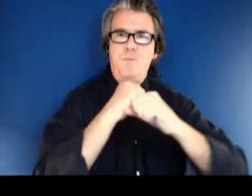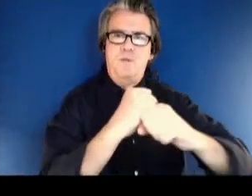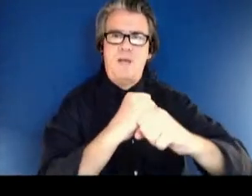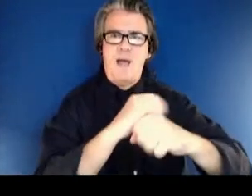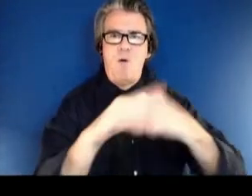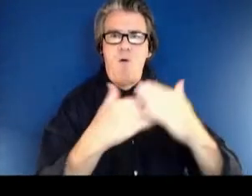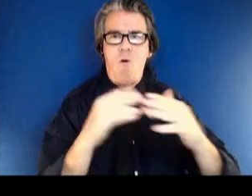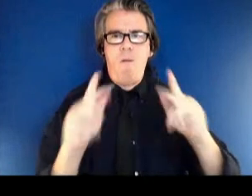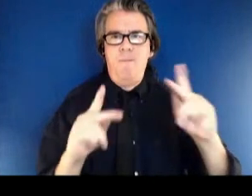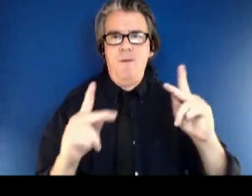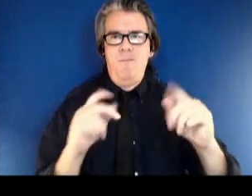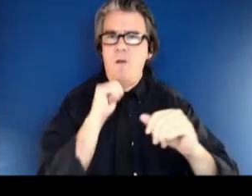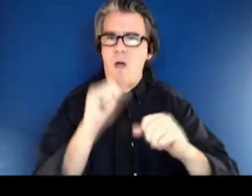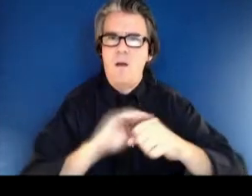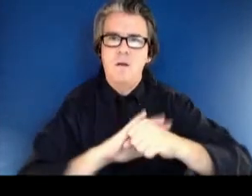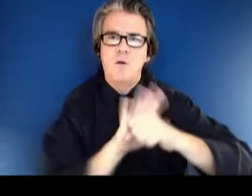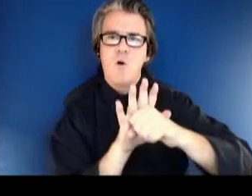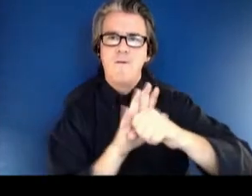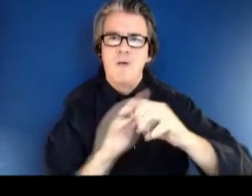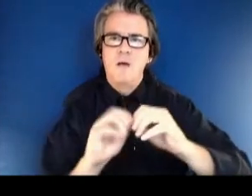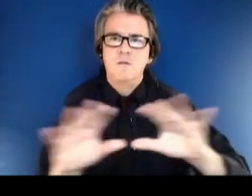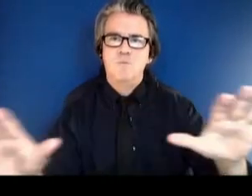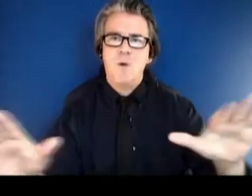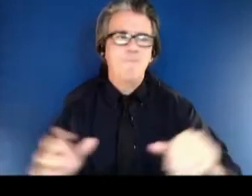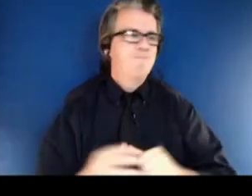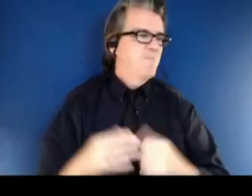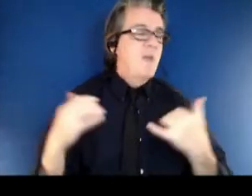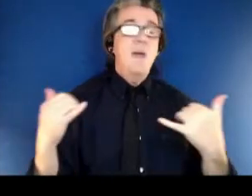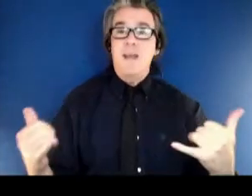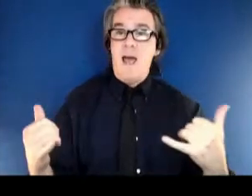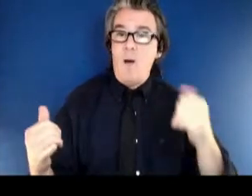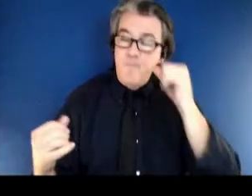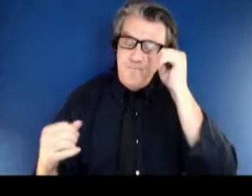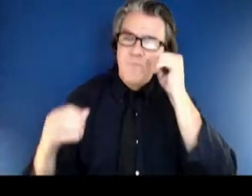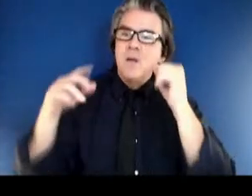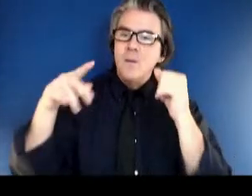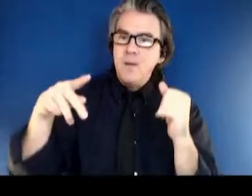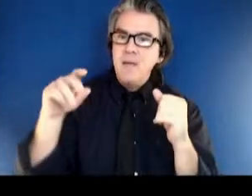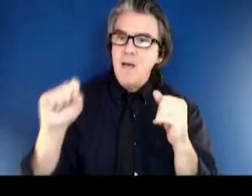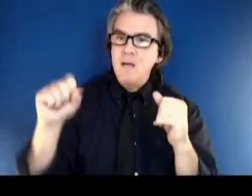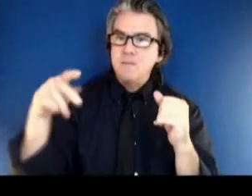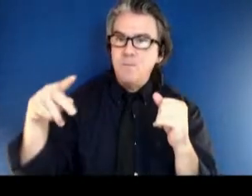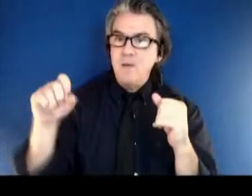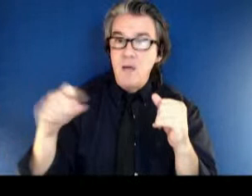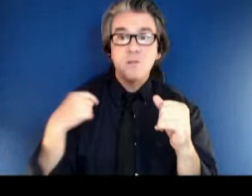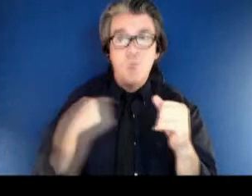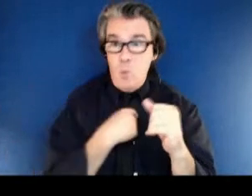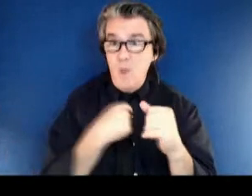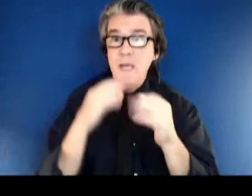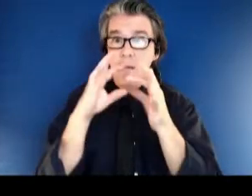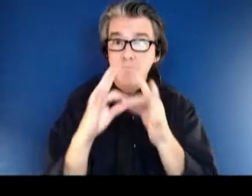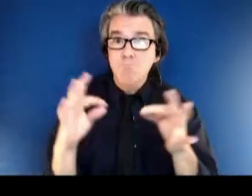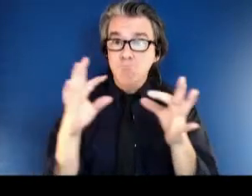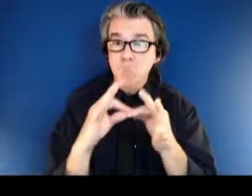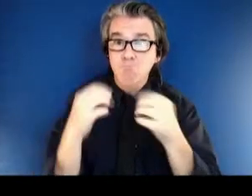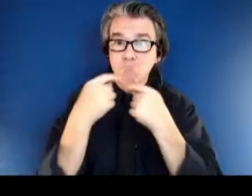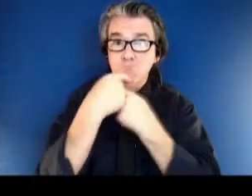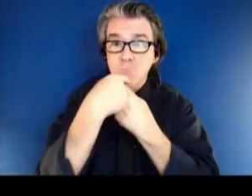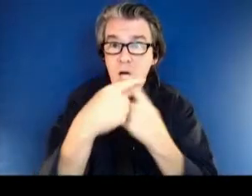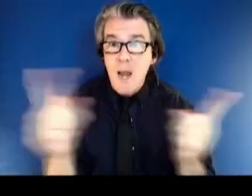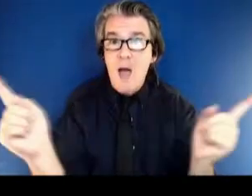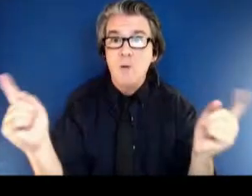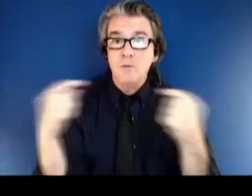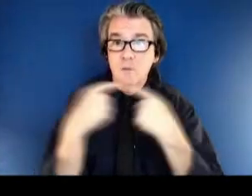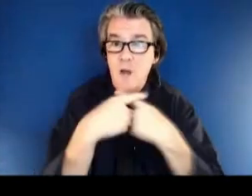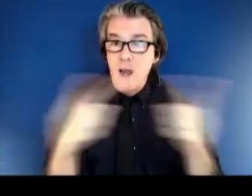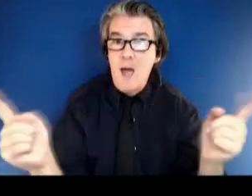customer support. Initial notifications about a possible PSPS event started going out to customers Monday afternoon.